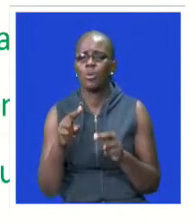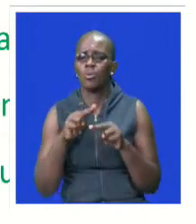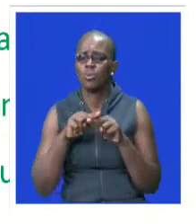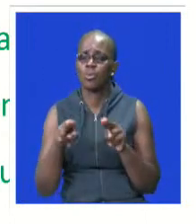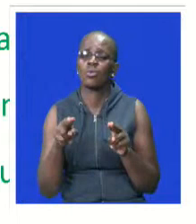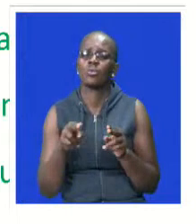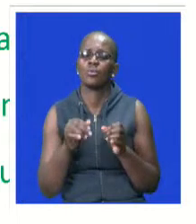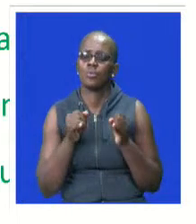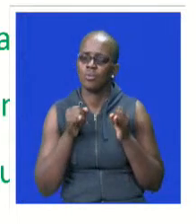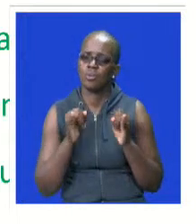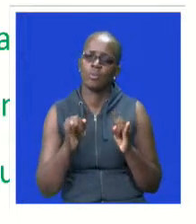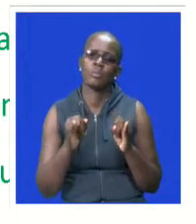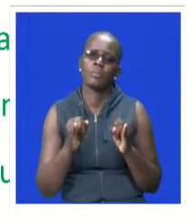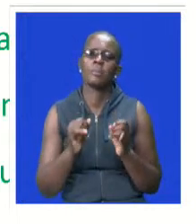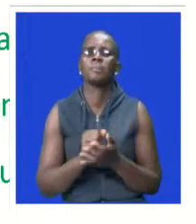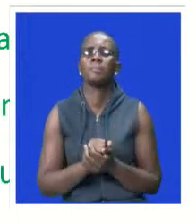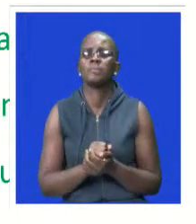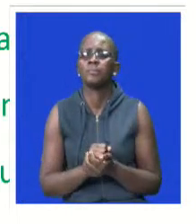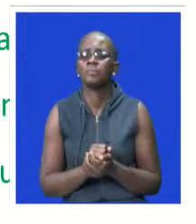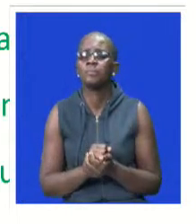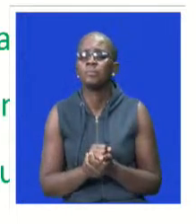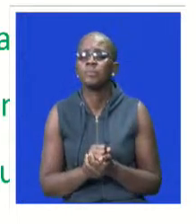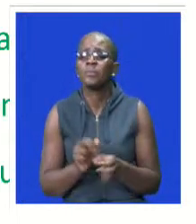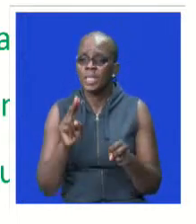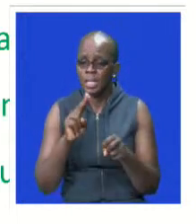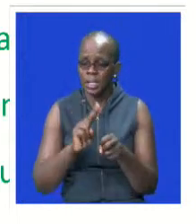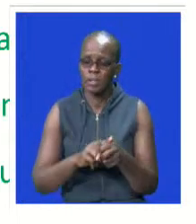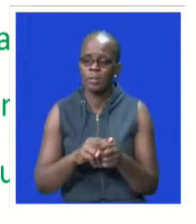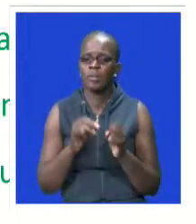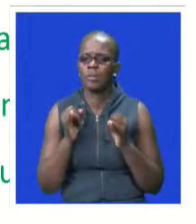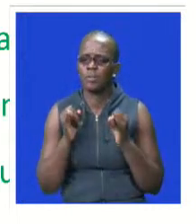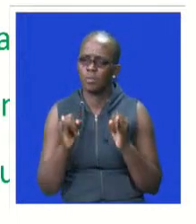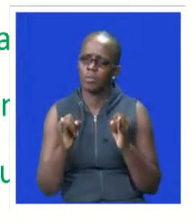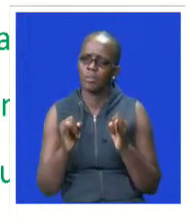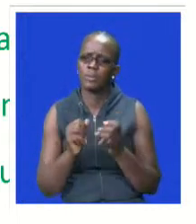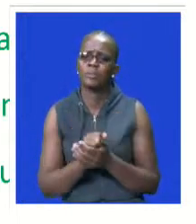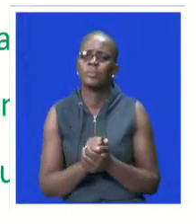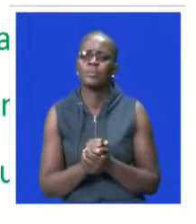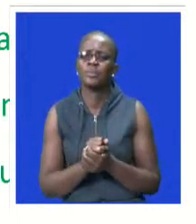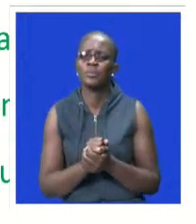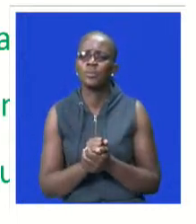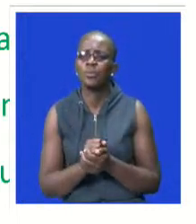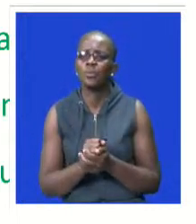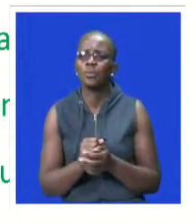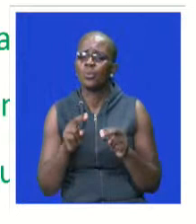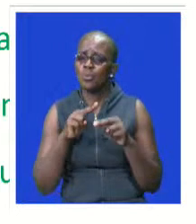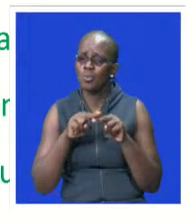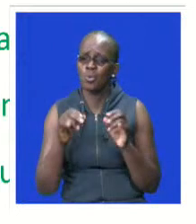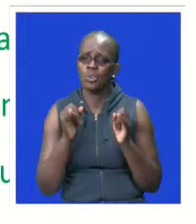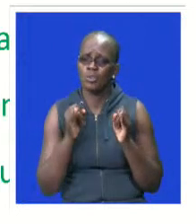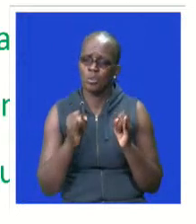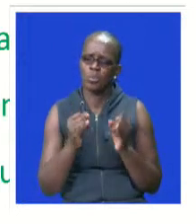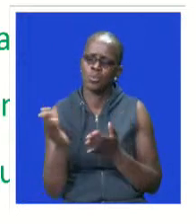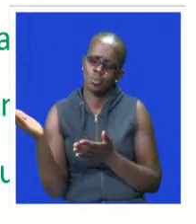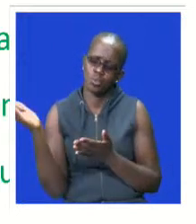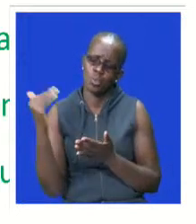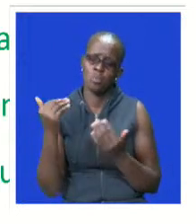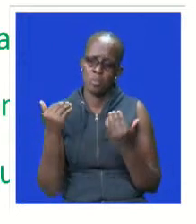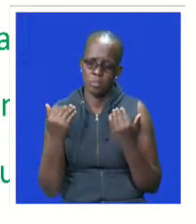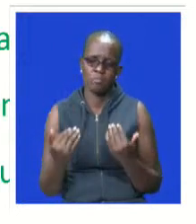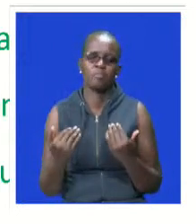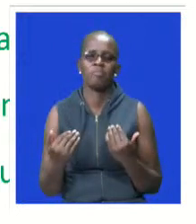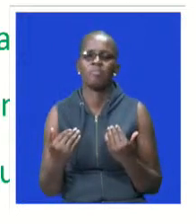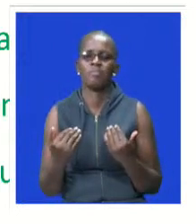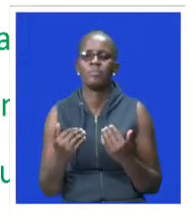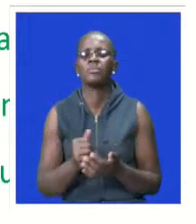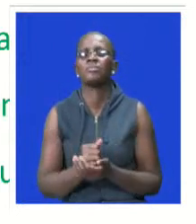one for non-imperatives. So we've got what here? In the informal one, we've got call me as soon as possible.